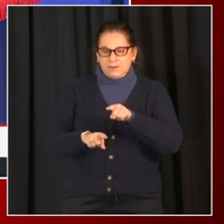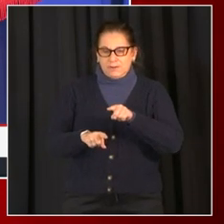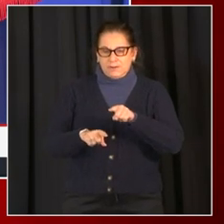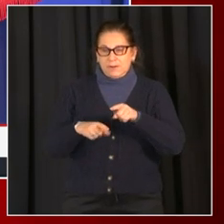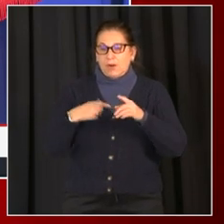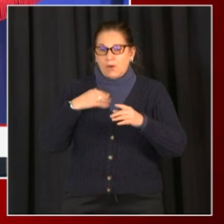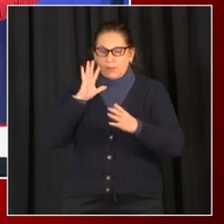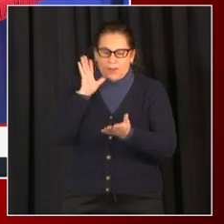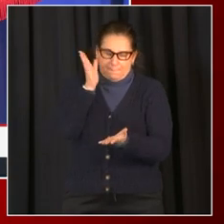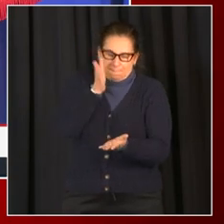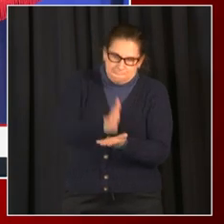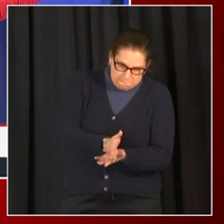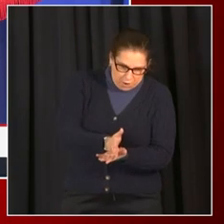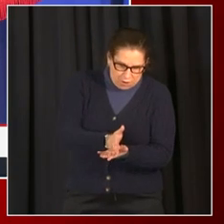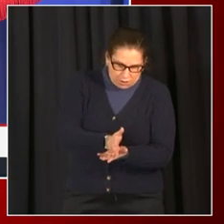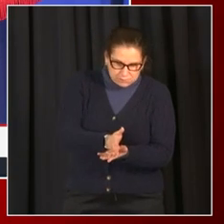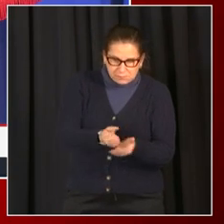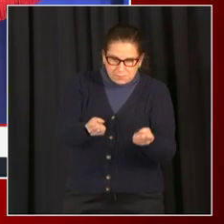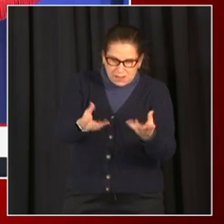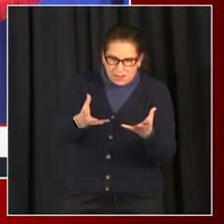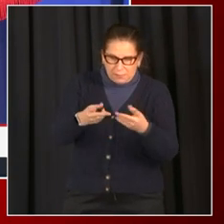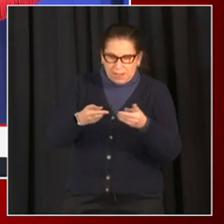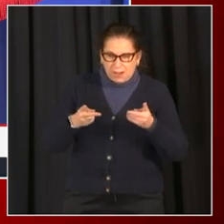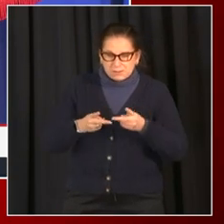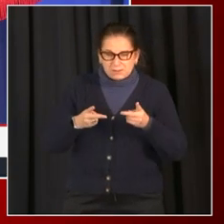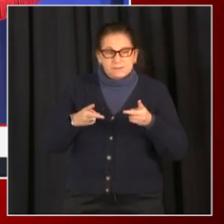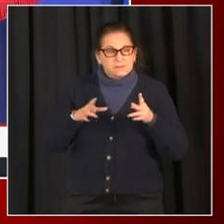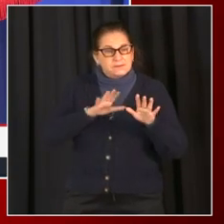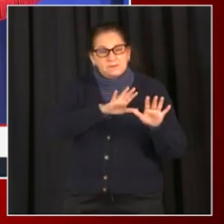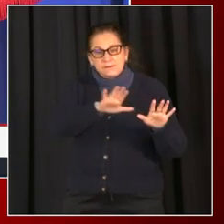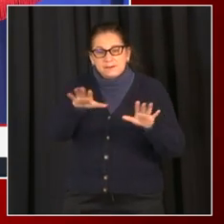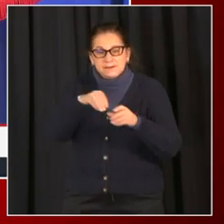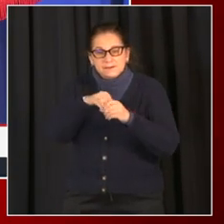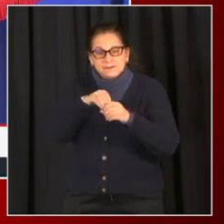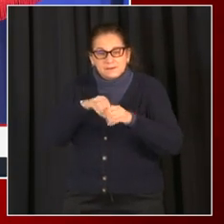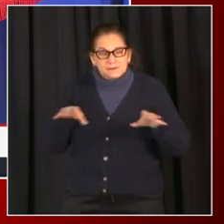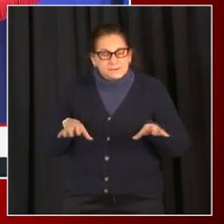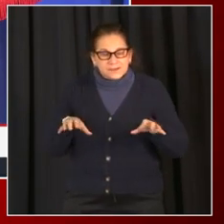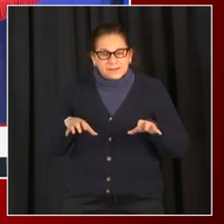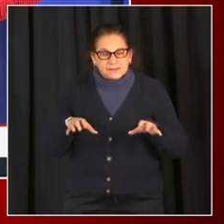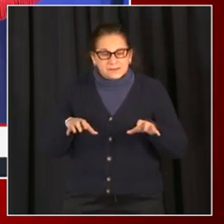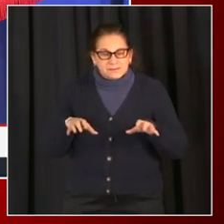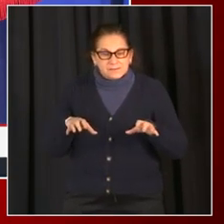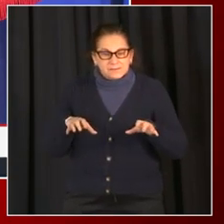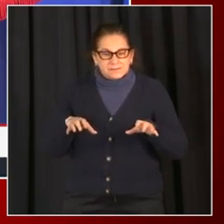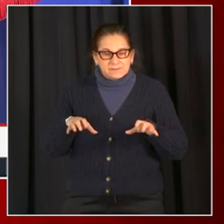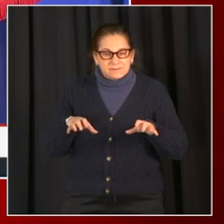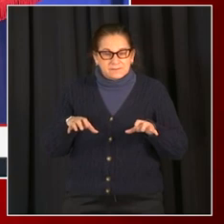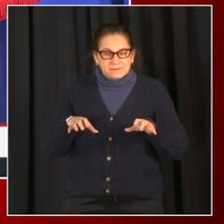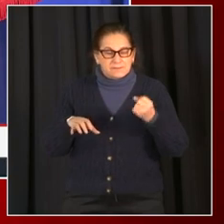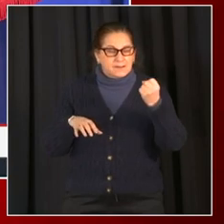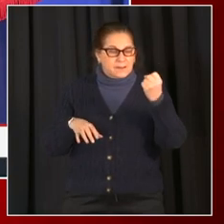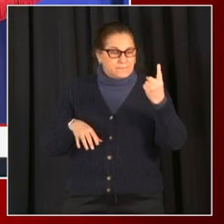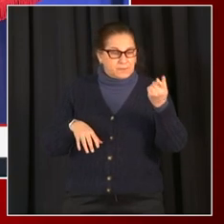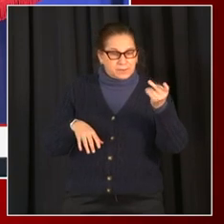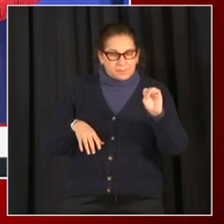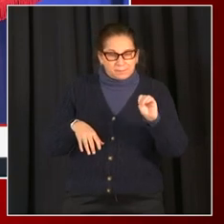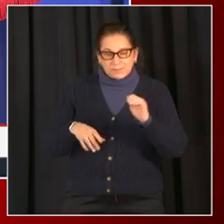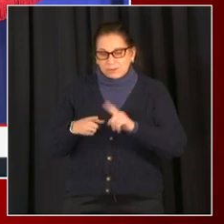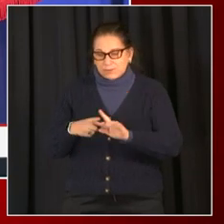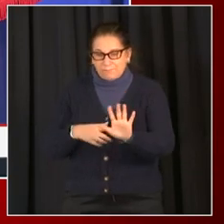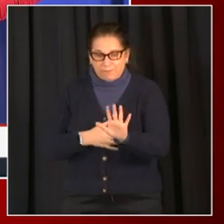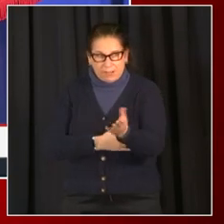of activities from 10 p.m. this Wednesday to 5 a.m. on Friday, January the